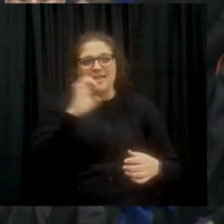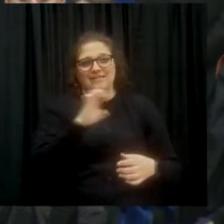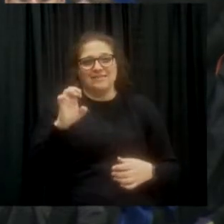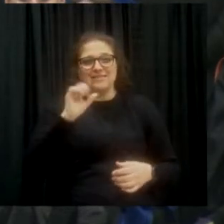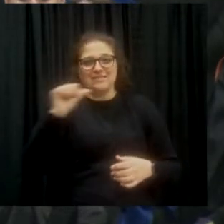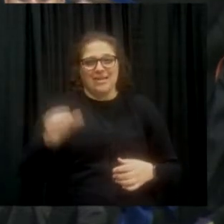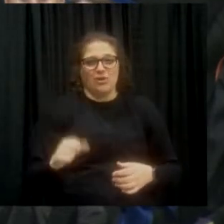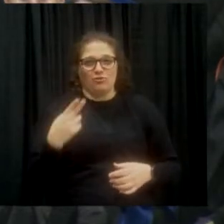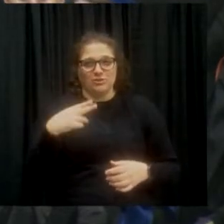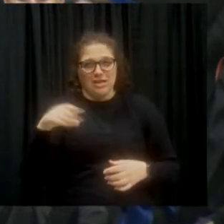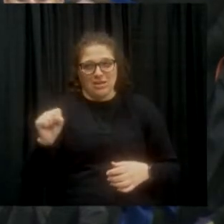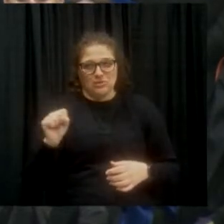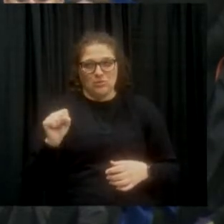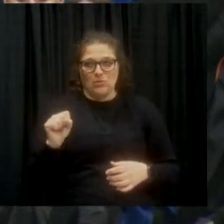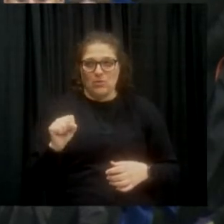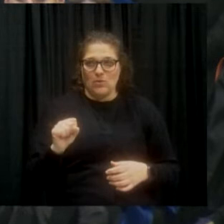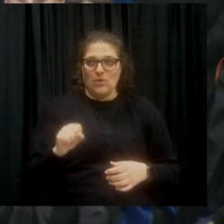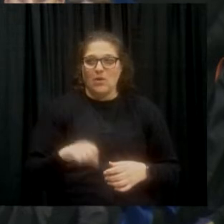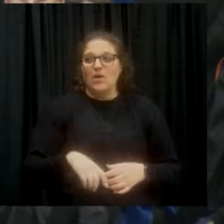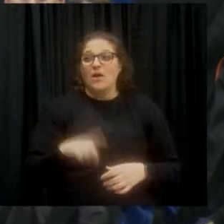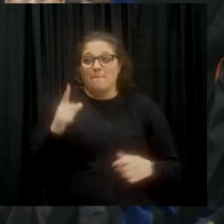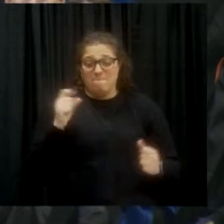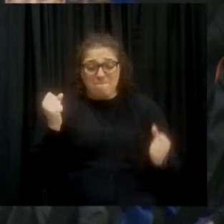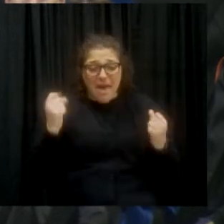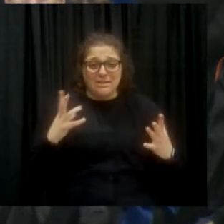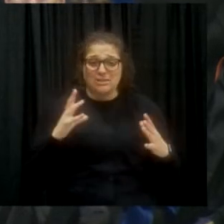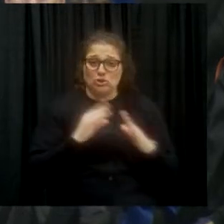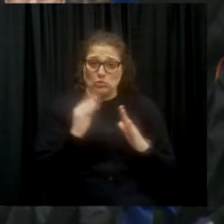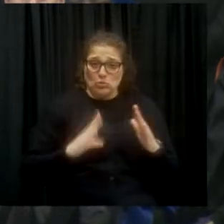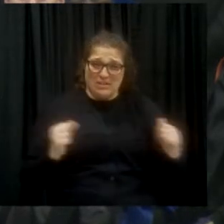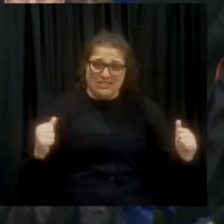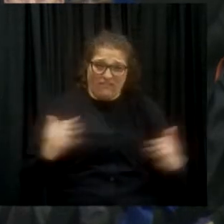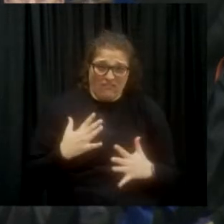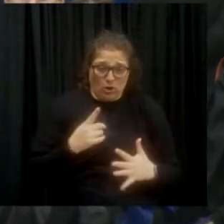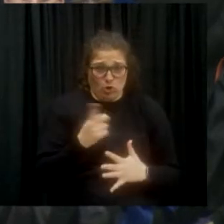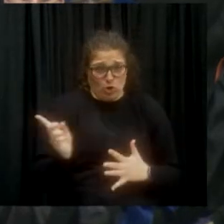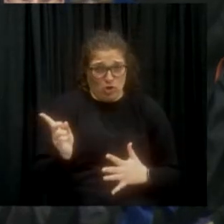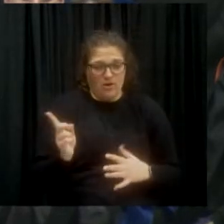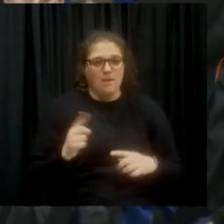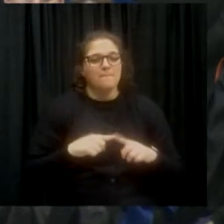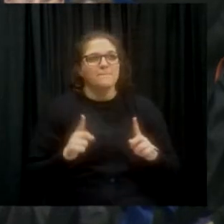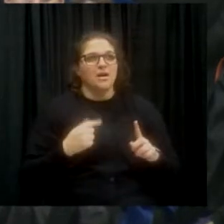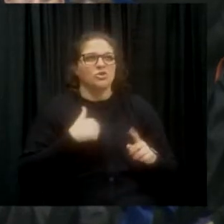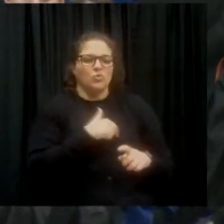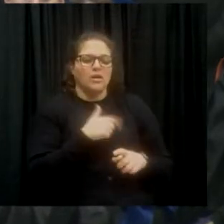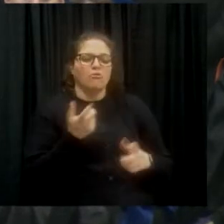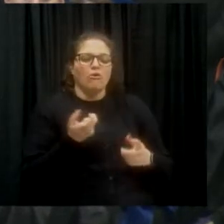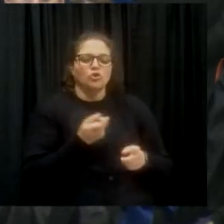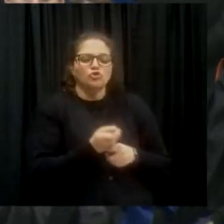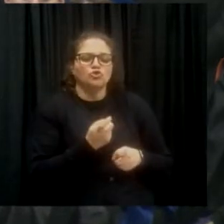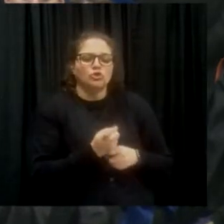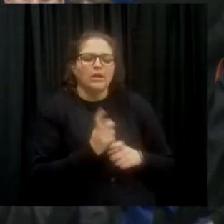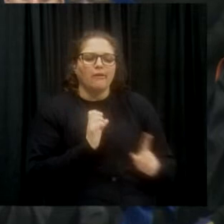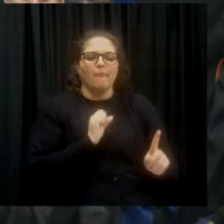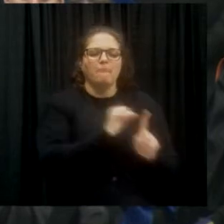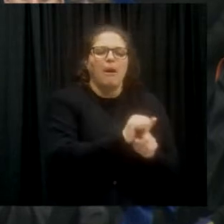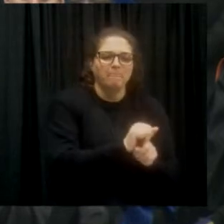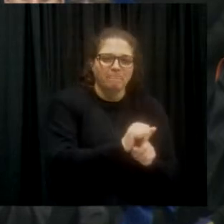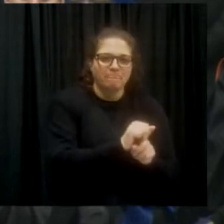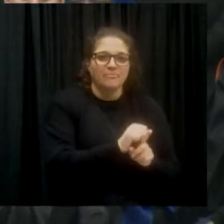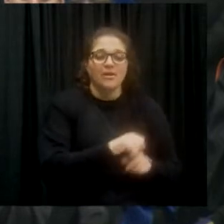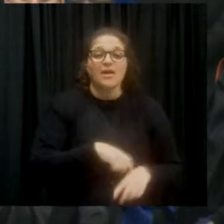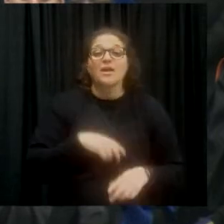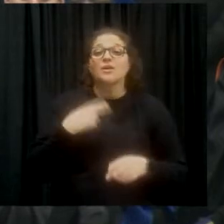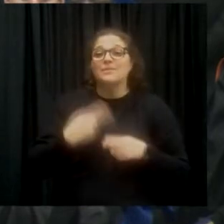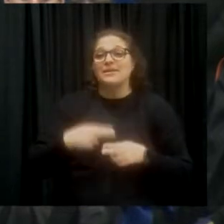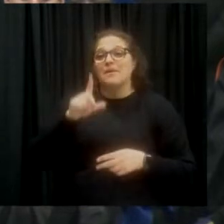School. Many students fear her, but we've come up with a way to trick or get away with anything. Just be